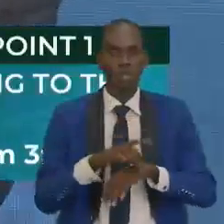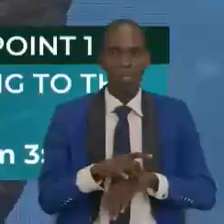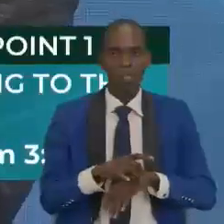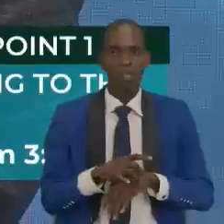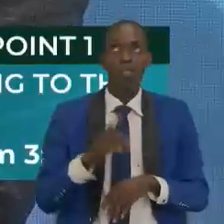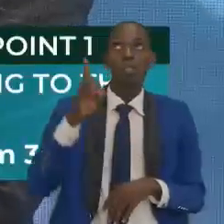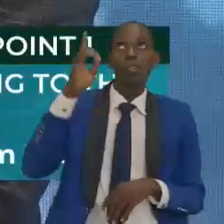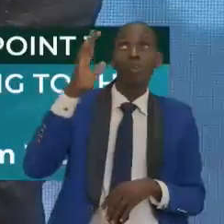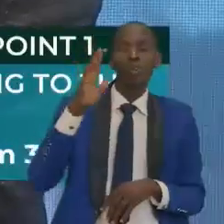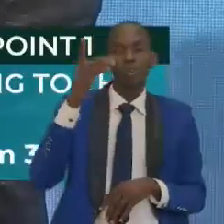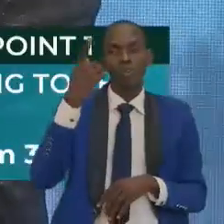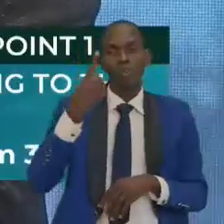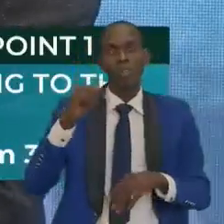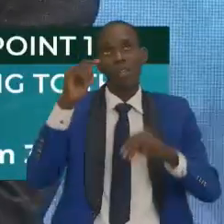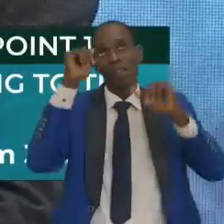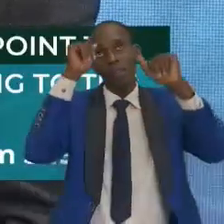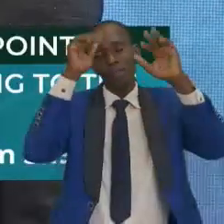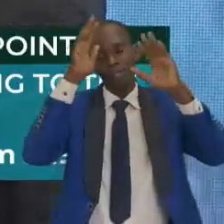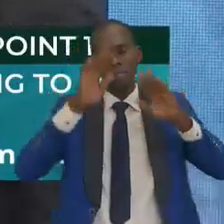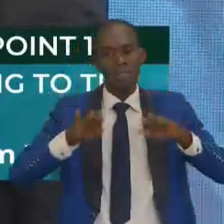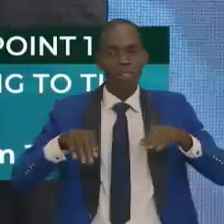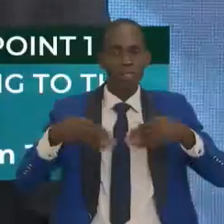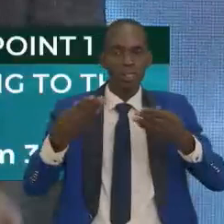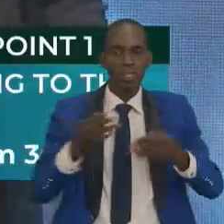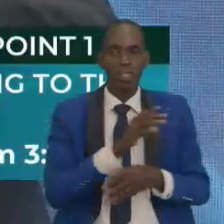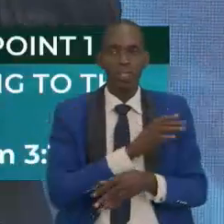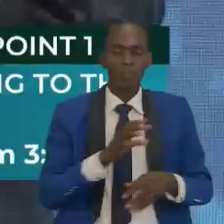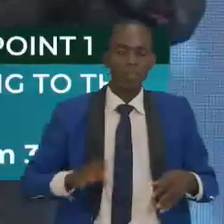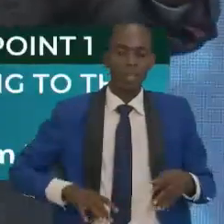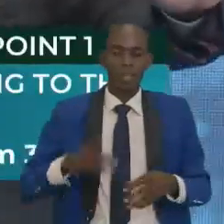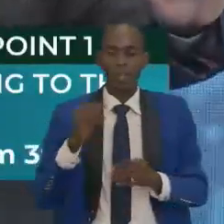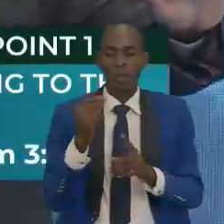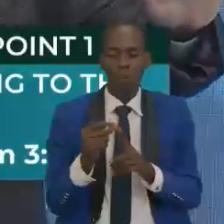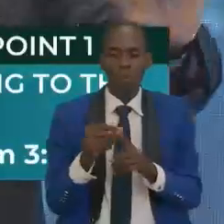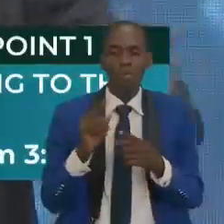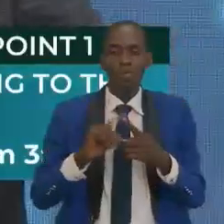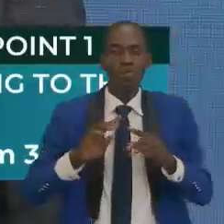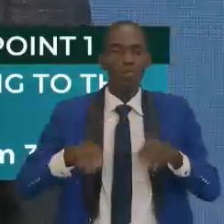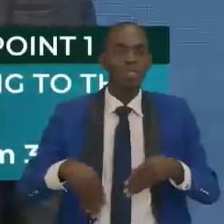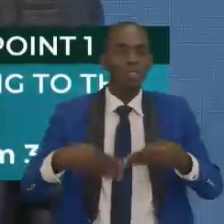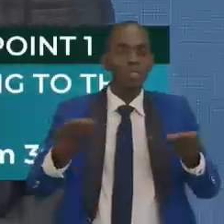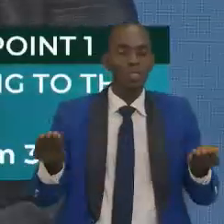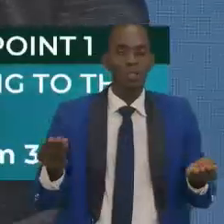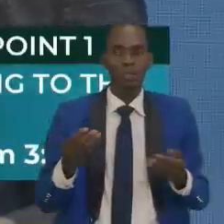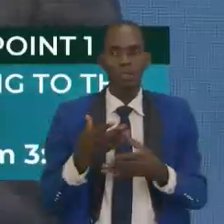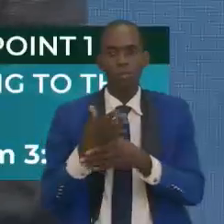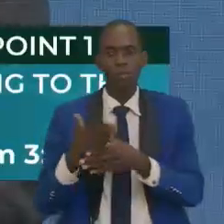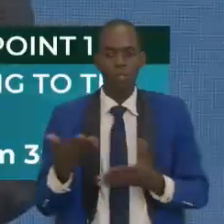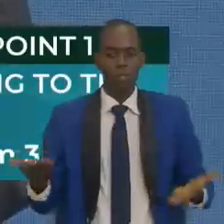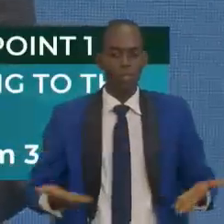God the Father gave him the word to deliver here on earth.